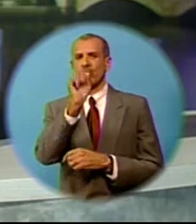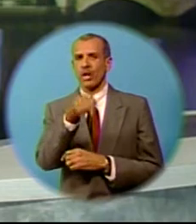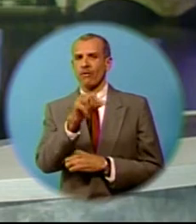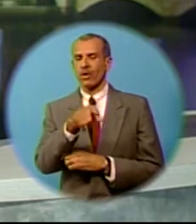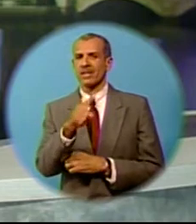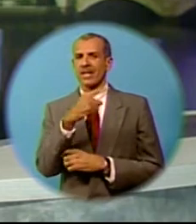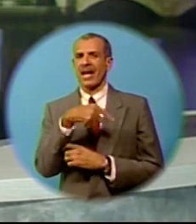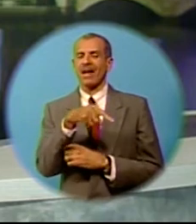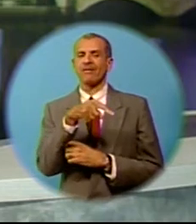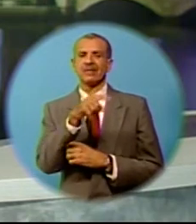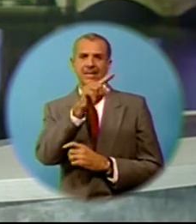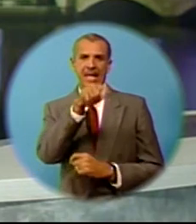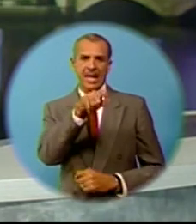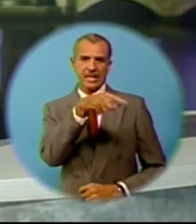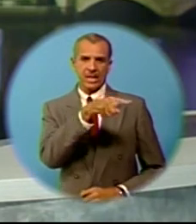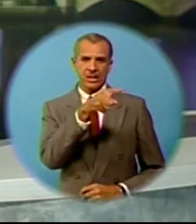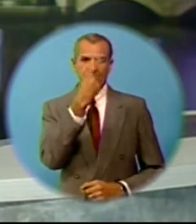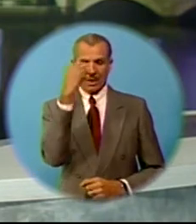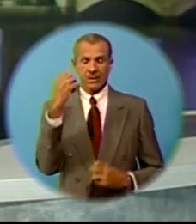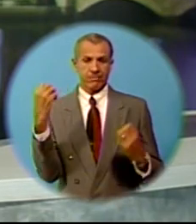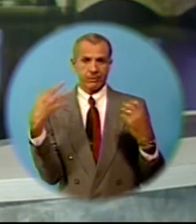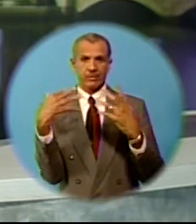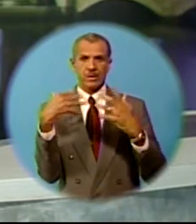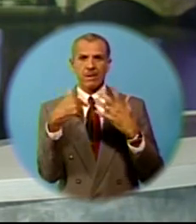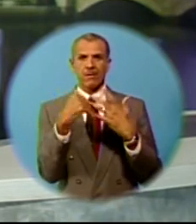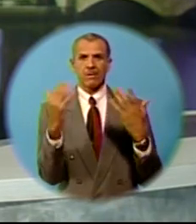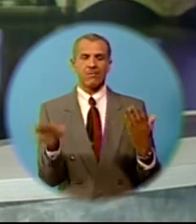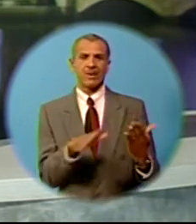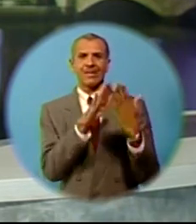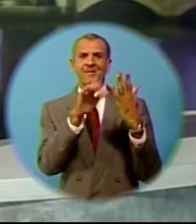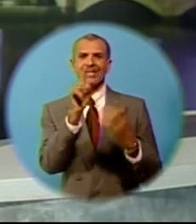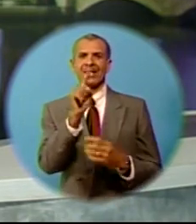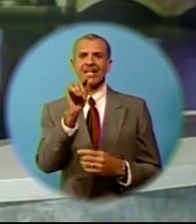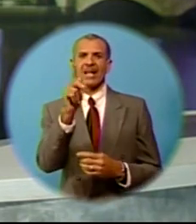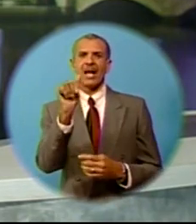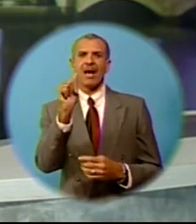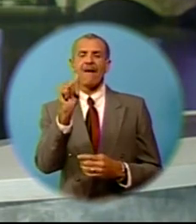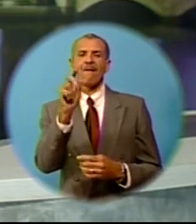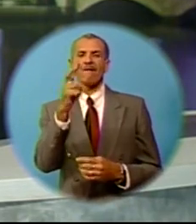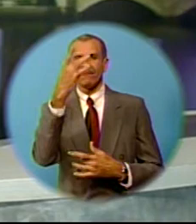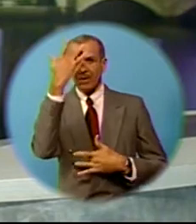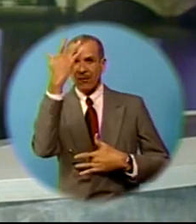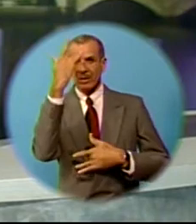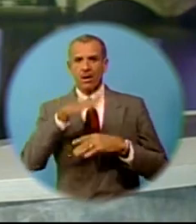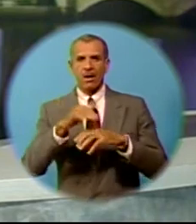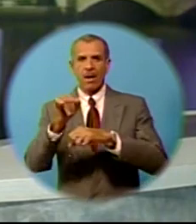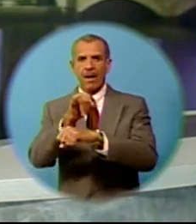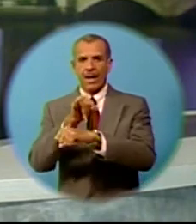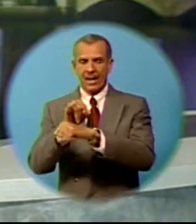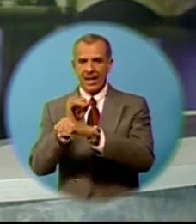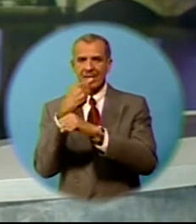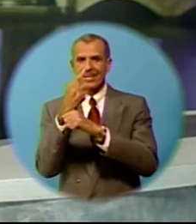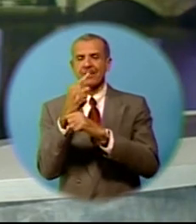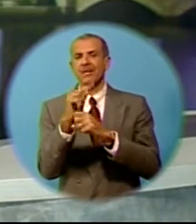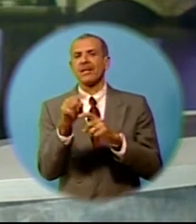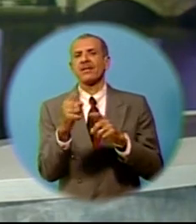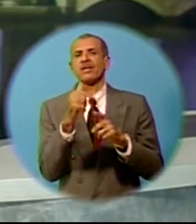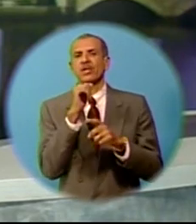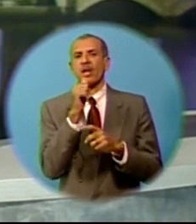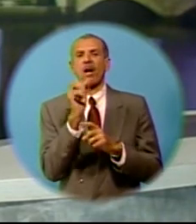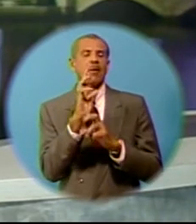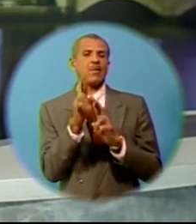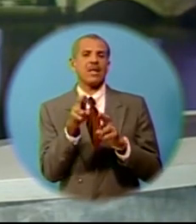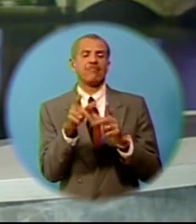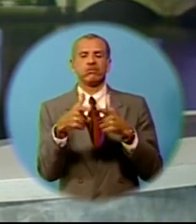registered cancellations due to the scare caused by the presence of the Zika virus on the island. However, the fallout has reportedly not